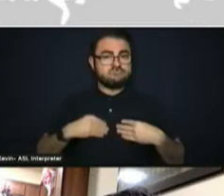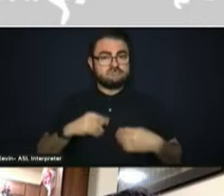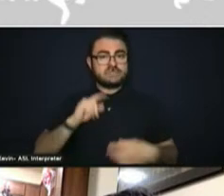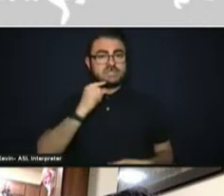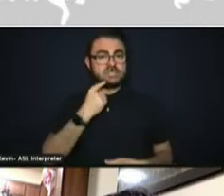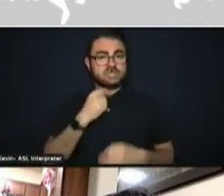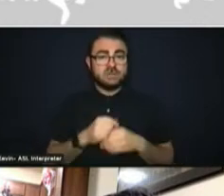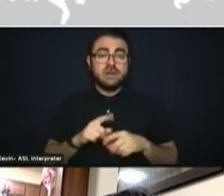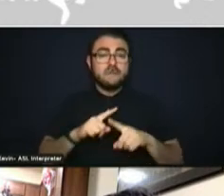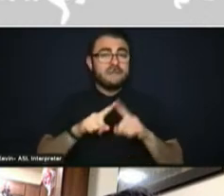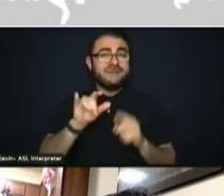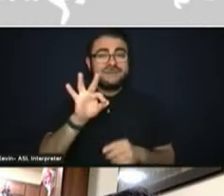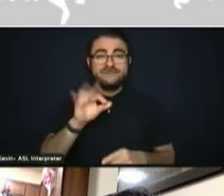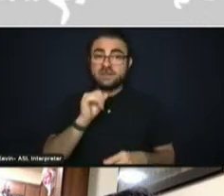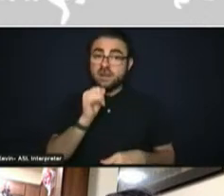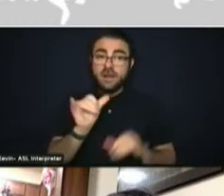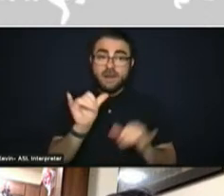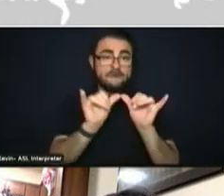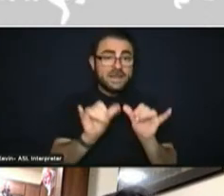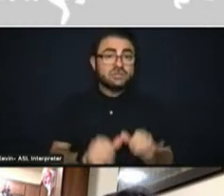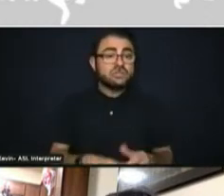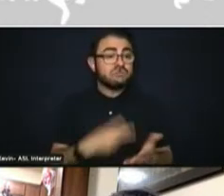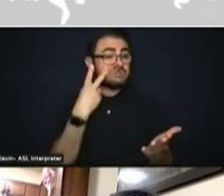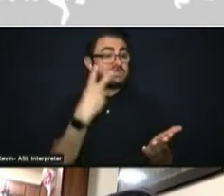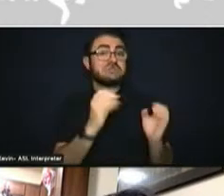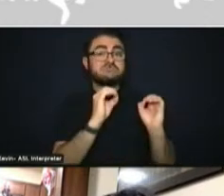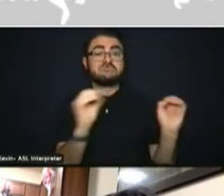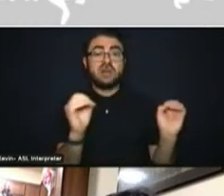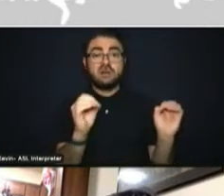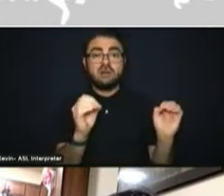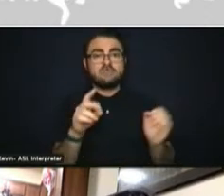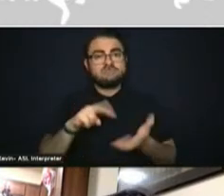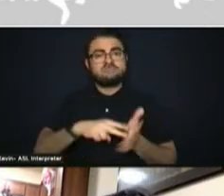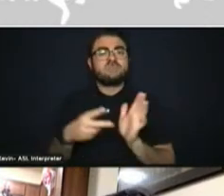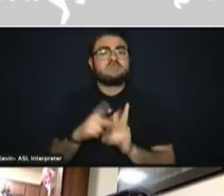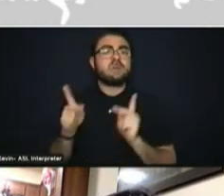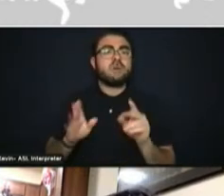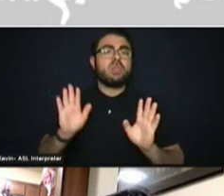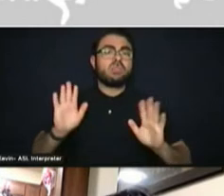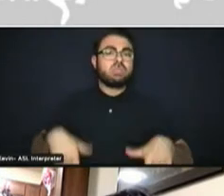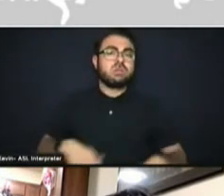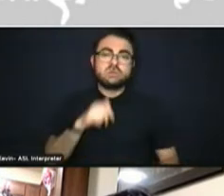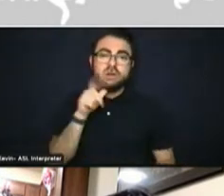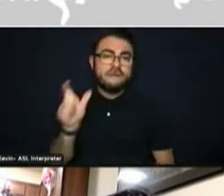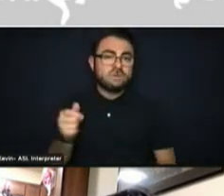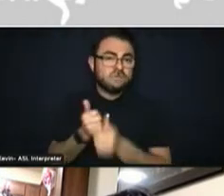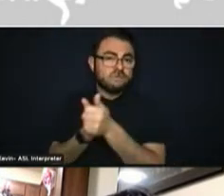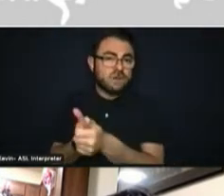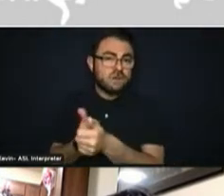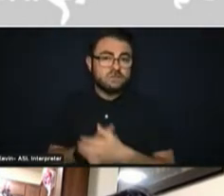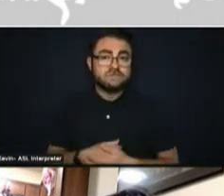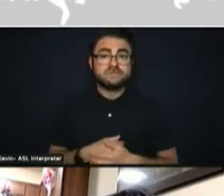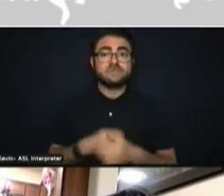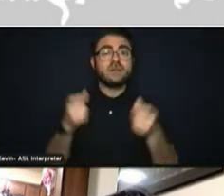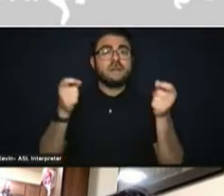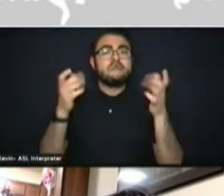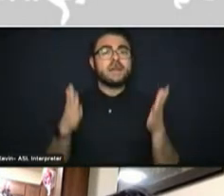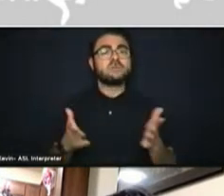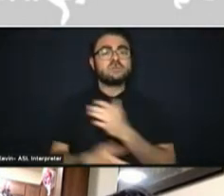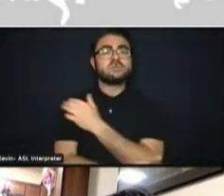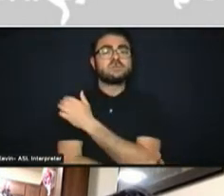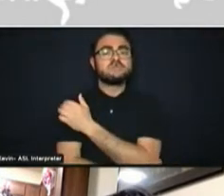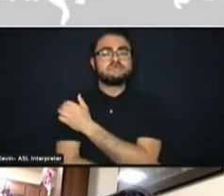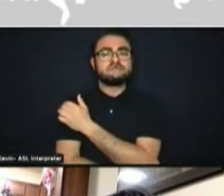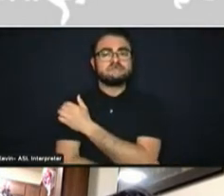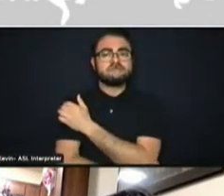don't measure something, they don't need to do it. And in fact, management oftentimes in cities, I find they're free to say, yeah, I think we're